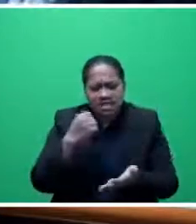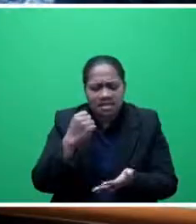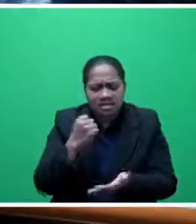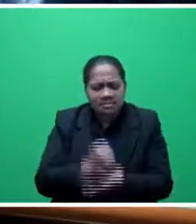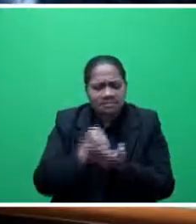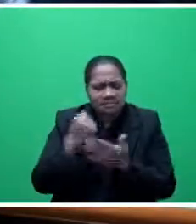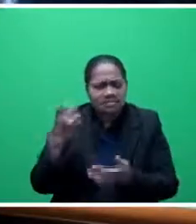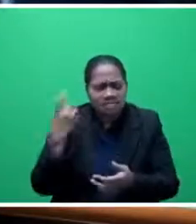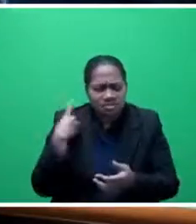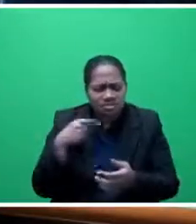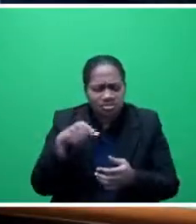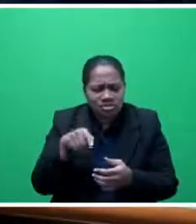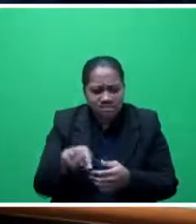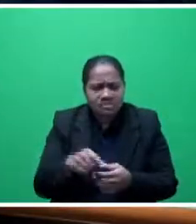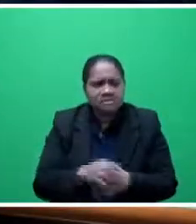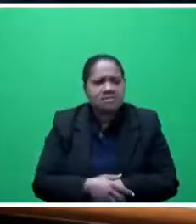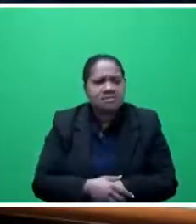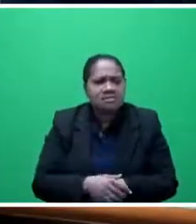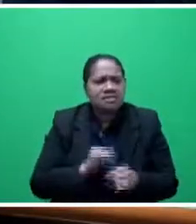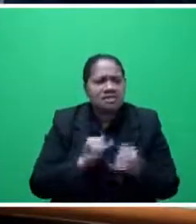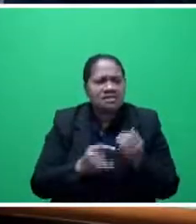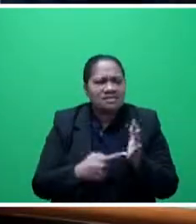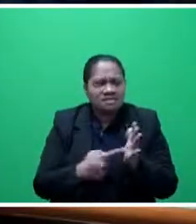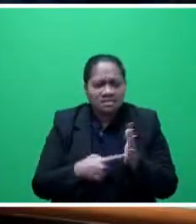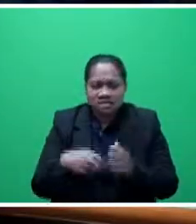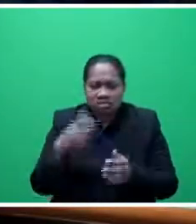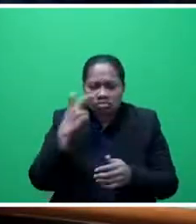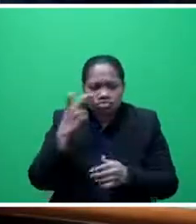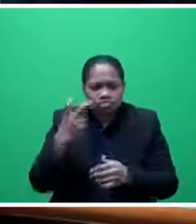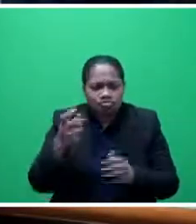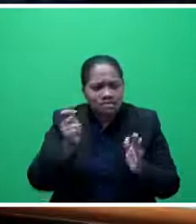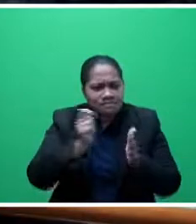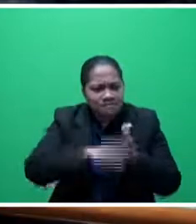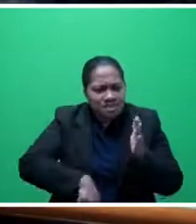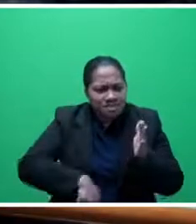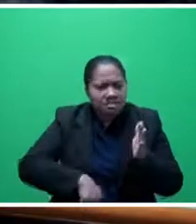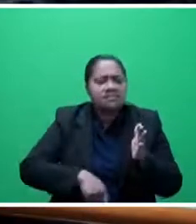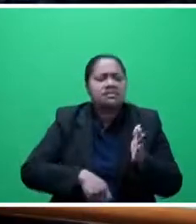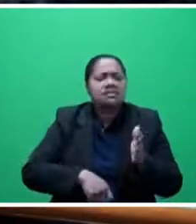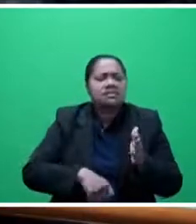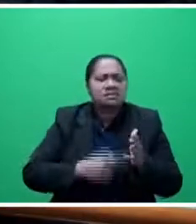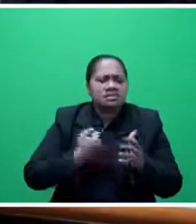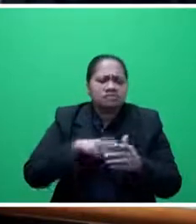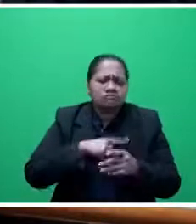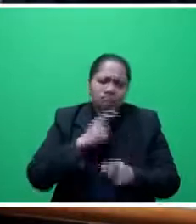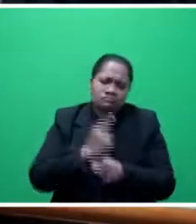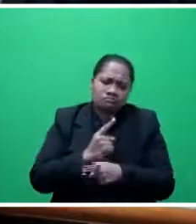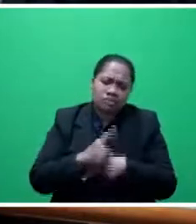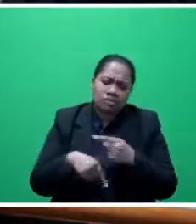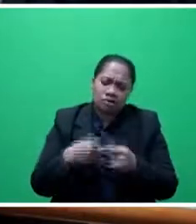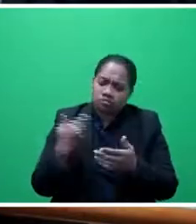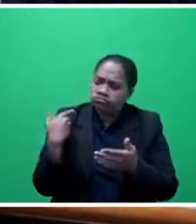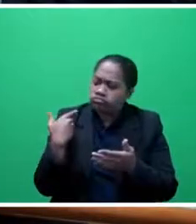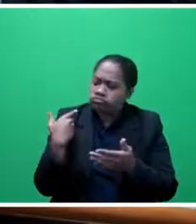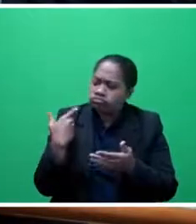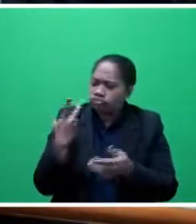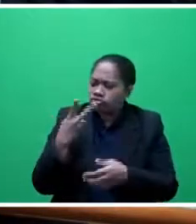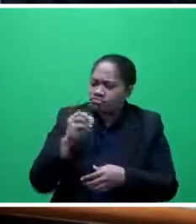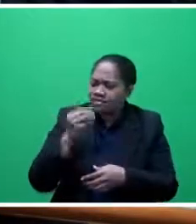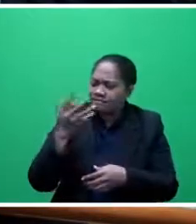repeal of STT, the tourism taxes. We talked about since